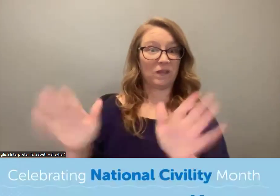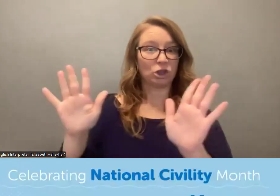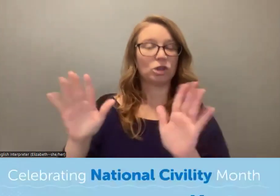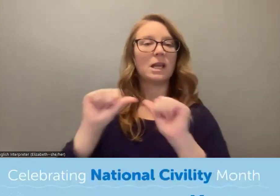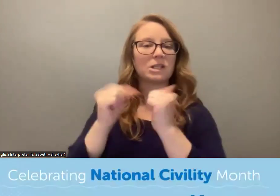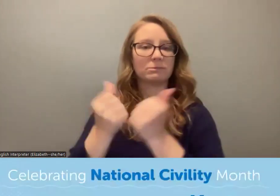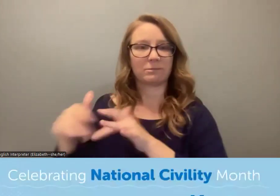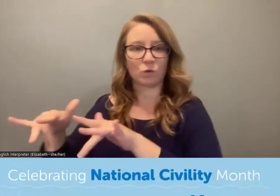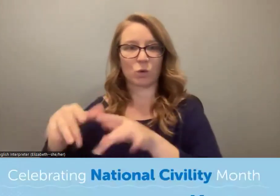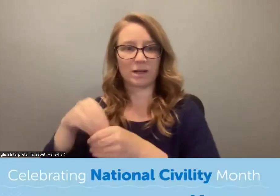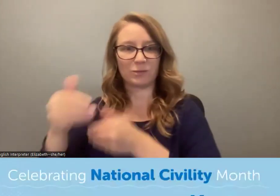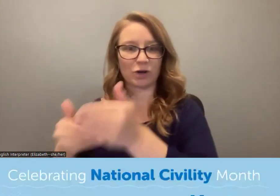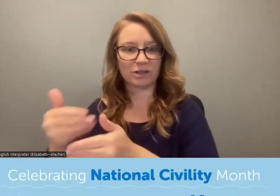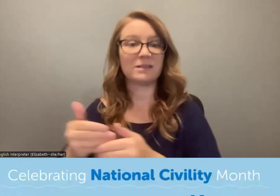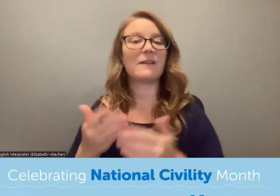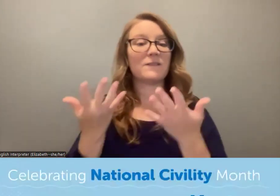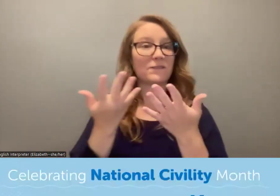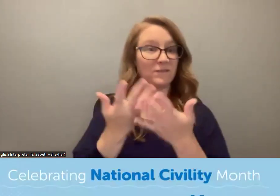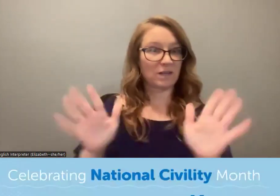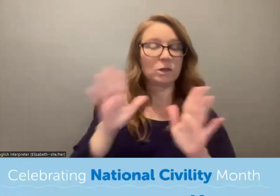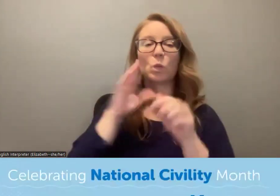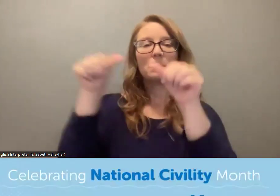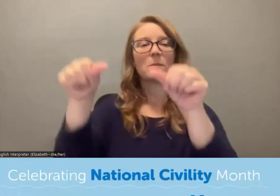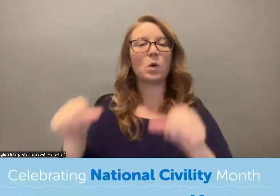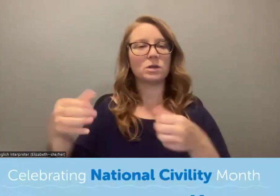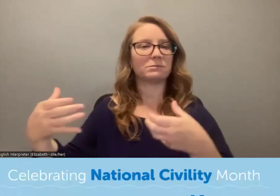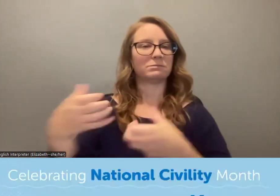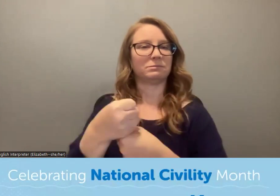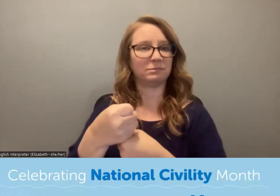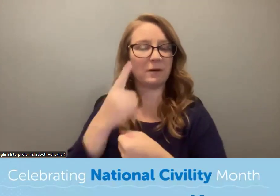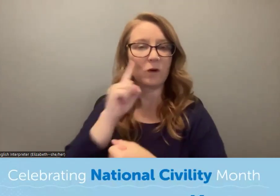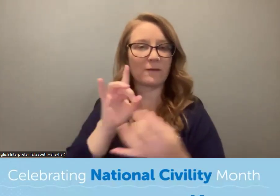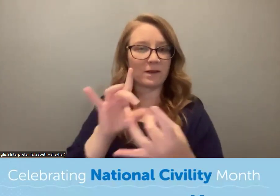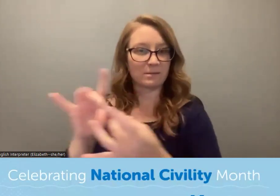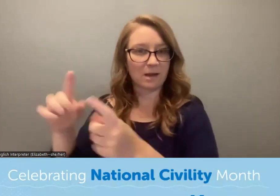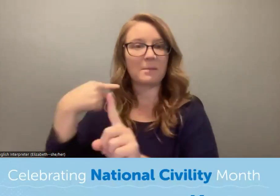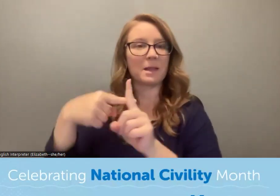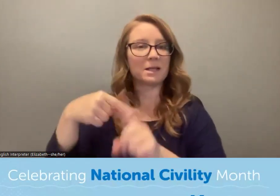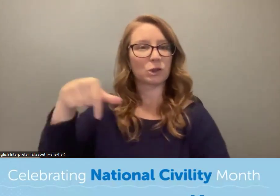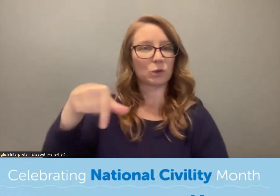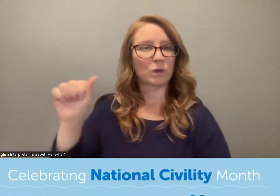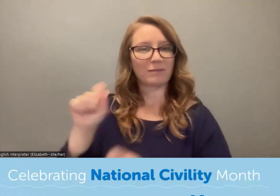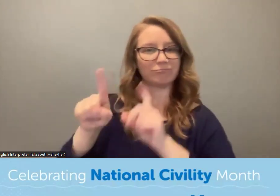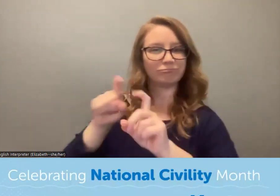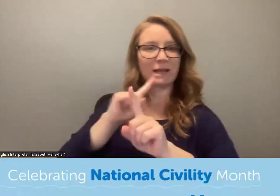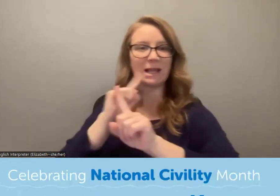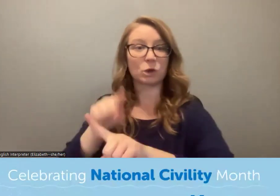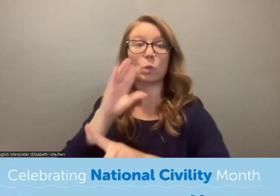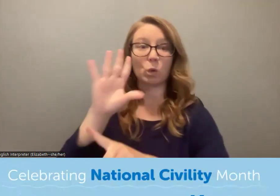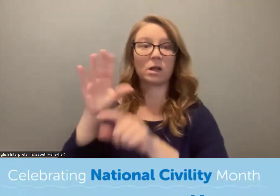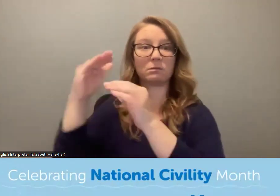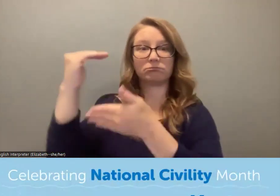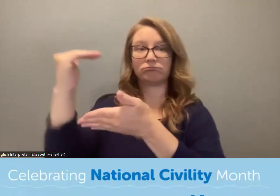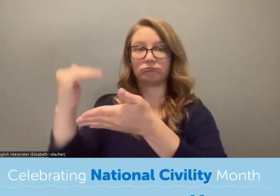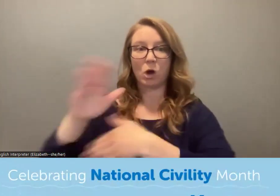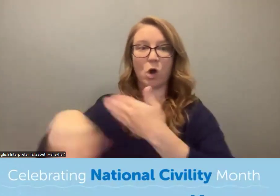agency will post a recap of the feedback along with a Q&A that will include the questions we received today